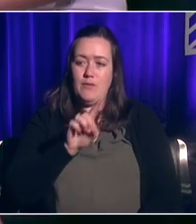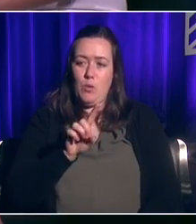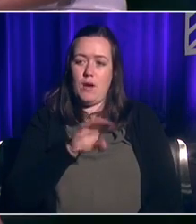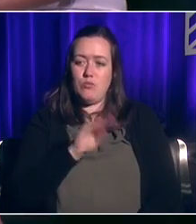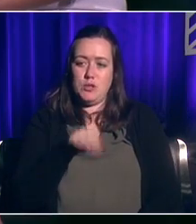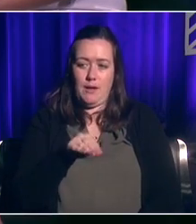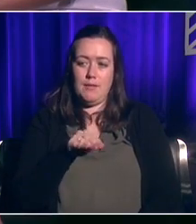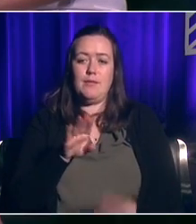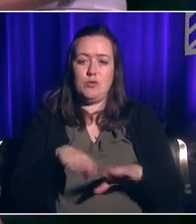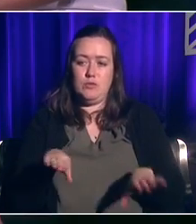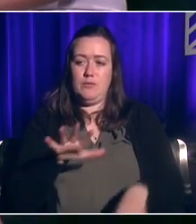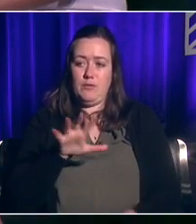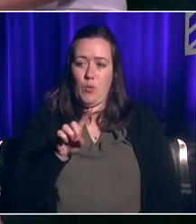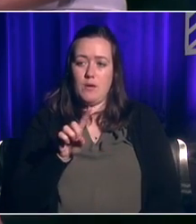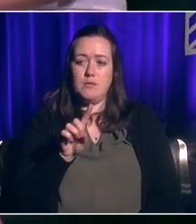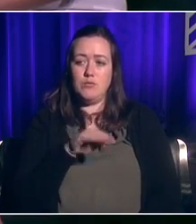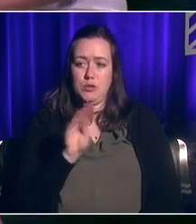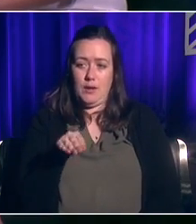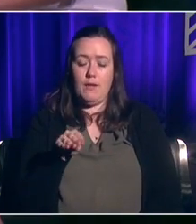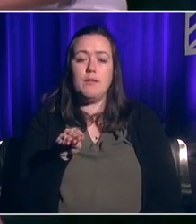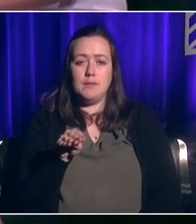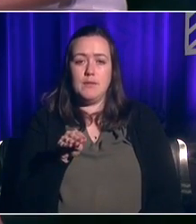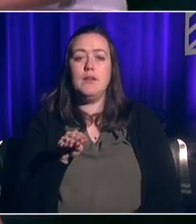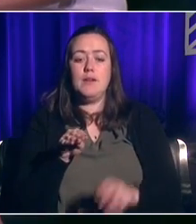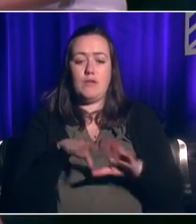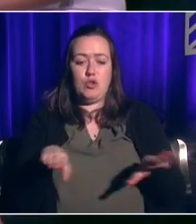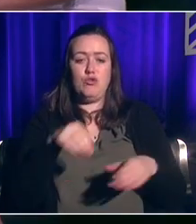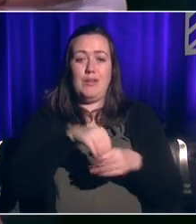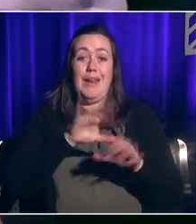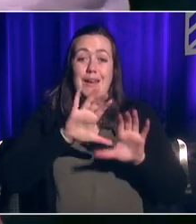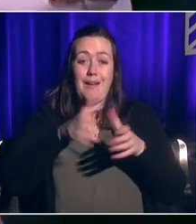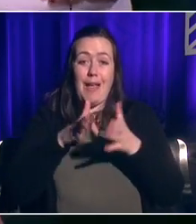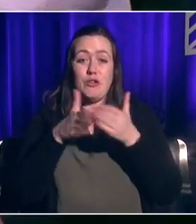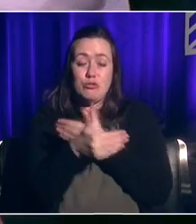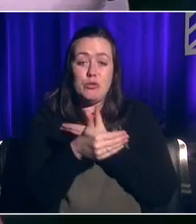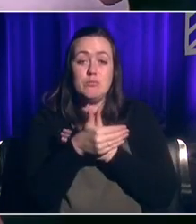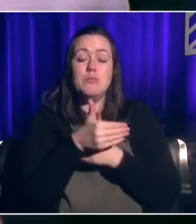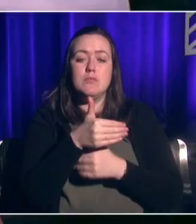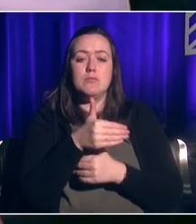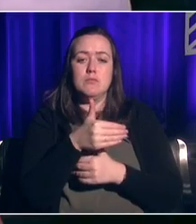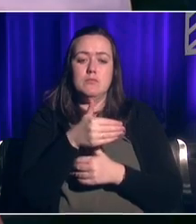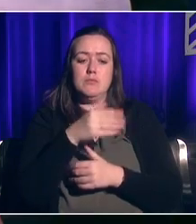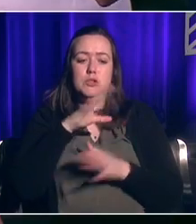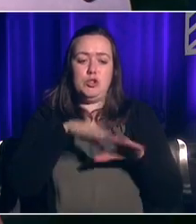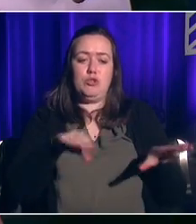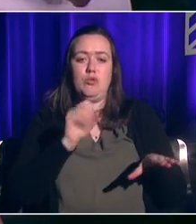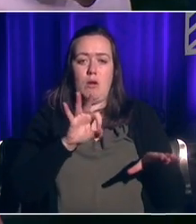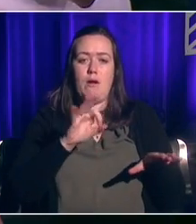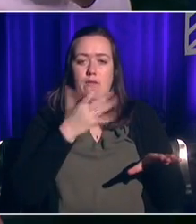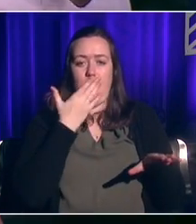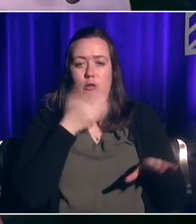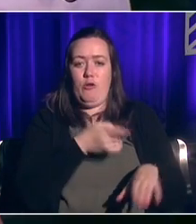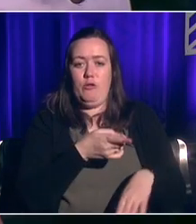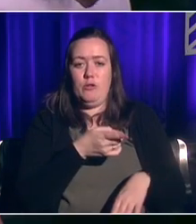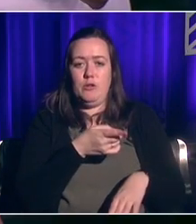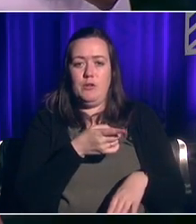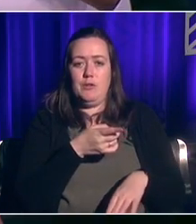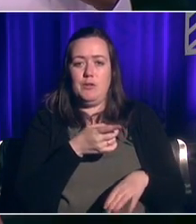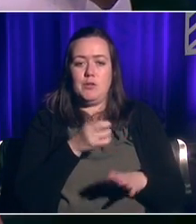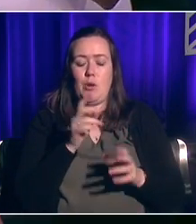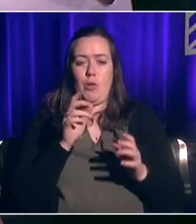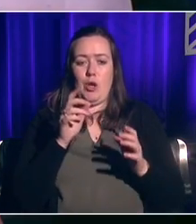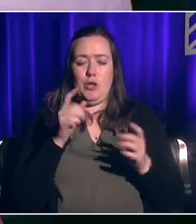public schools in our classrooms are kids of color. So it makes sense why there's not a translation happening